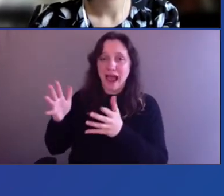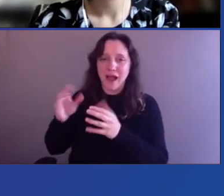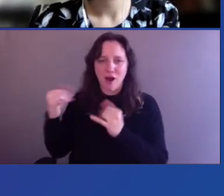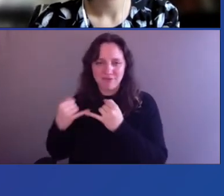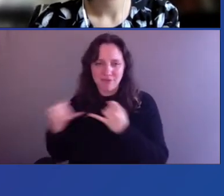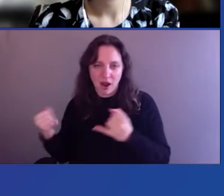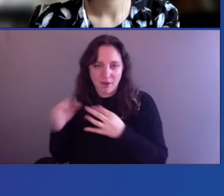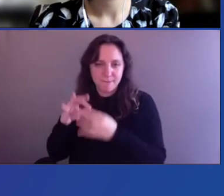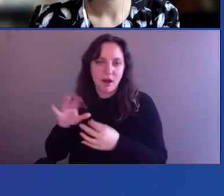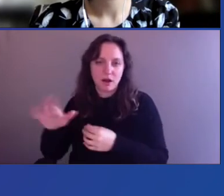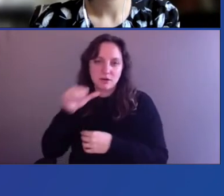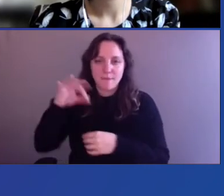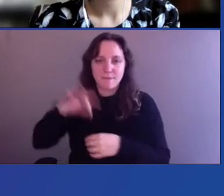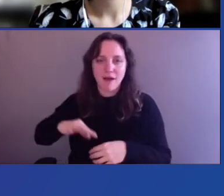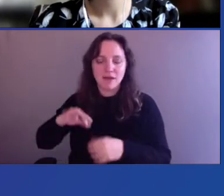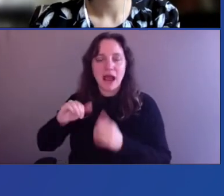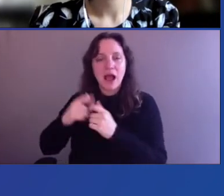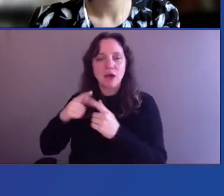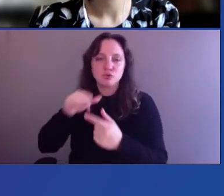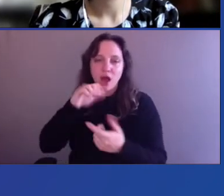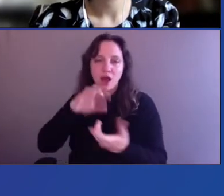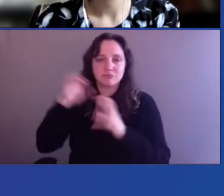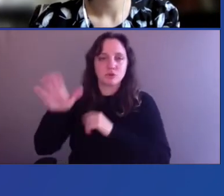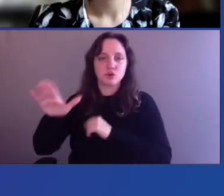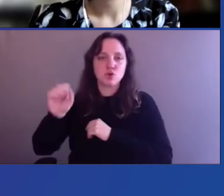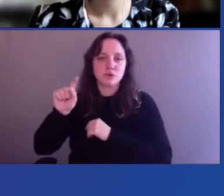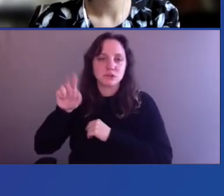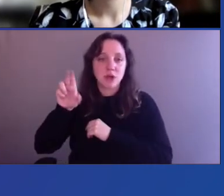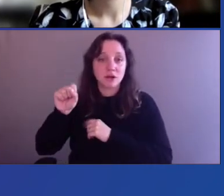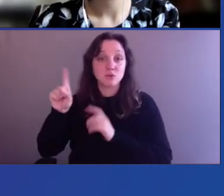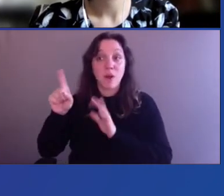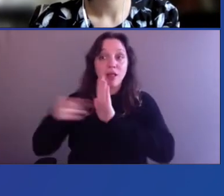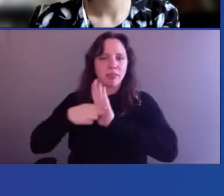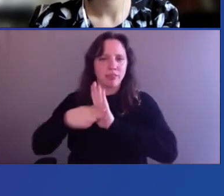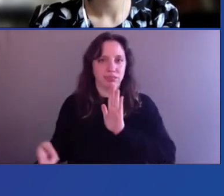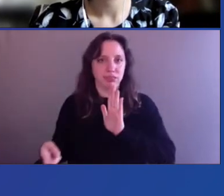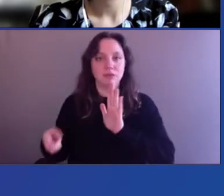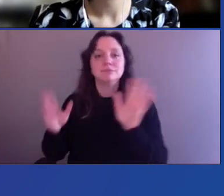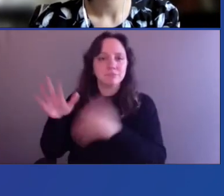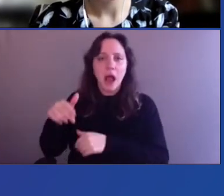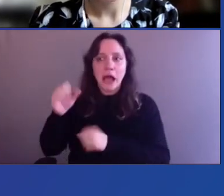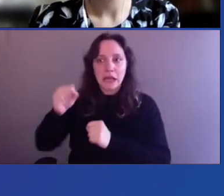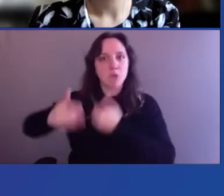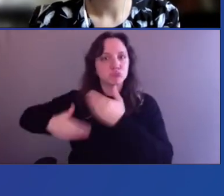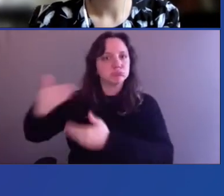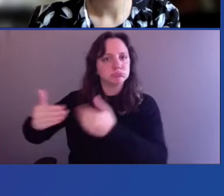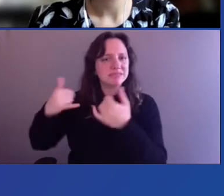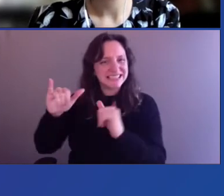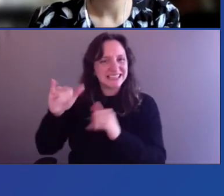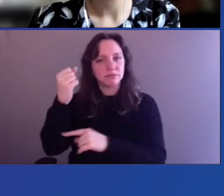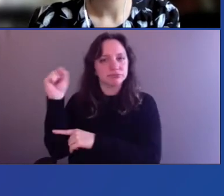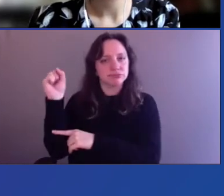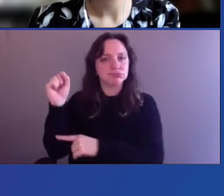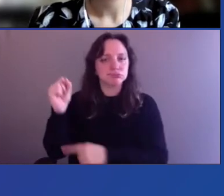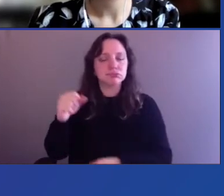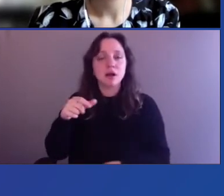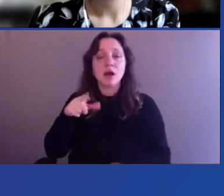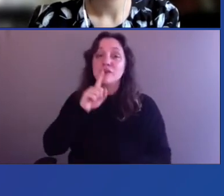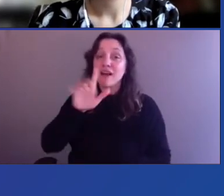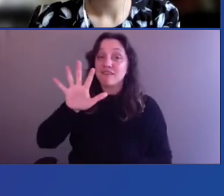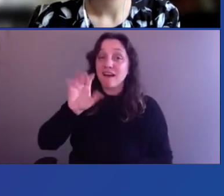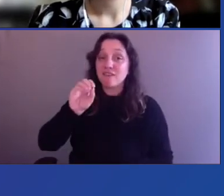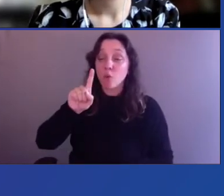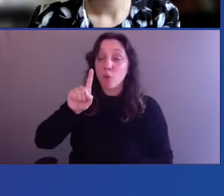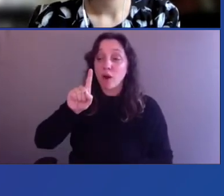without jeopardizing your nonprofit status. And I do think that's an overarching question that a number of coalitions are navigating, is 501c3 shouldn't be looking over